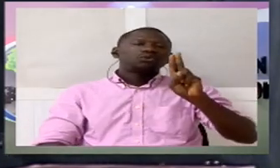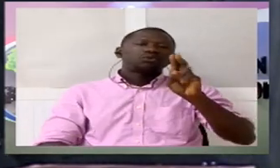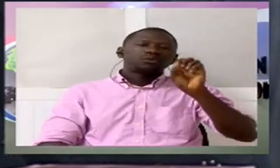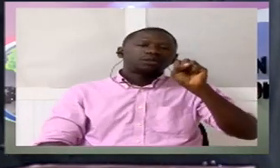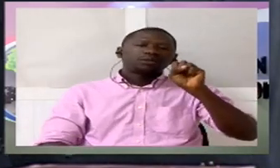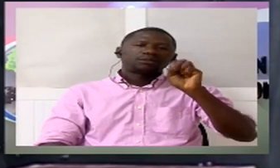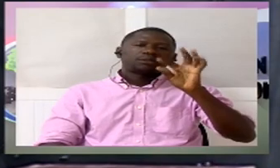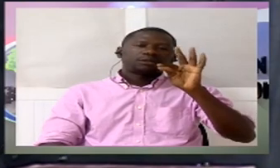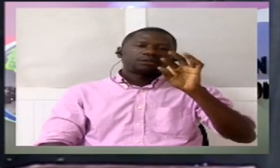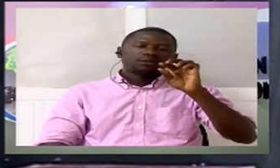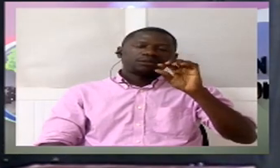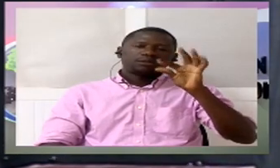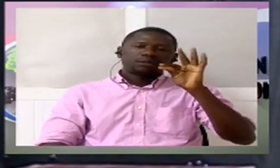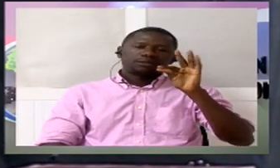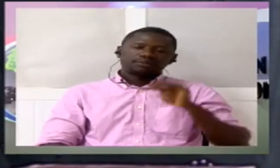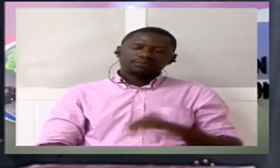Yemune kenu?